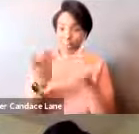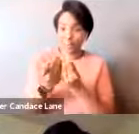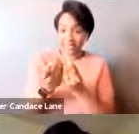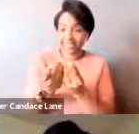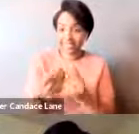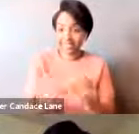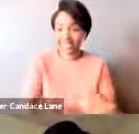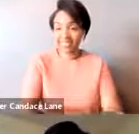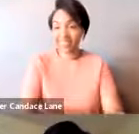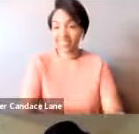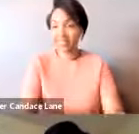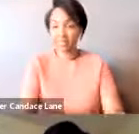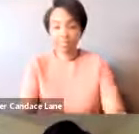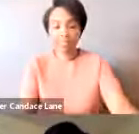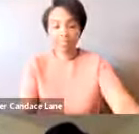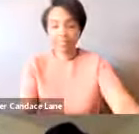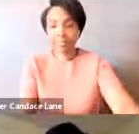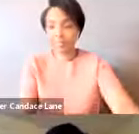and the School